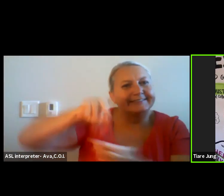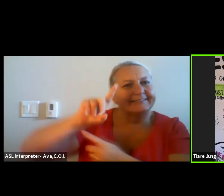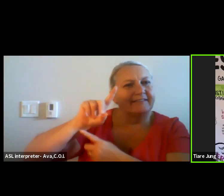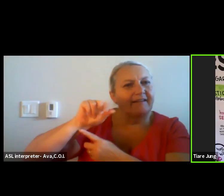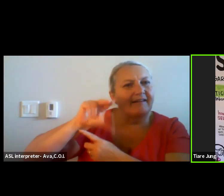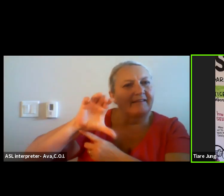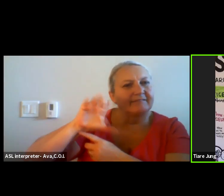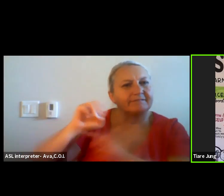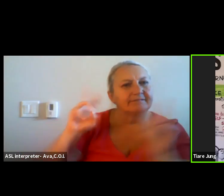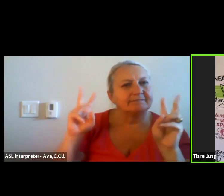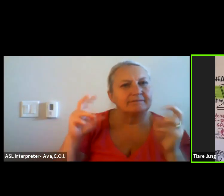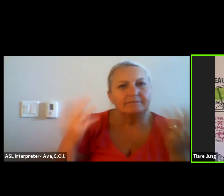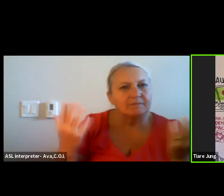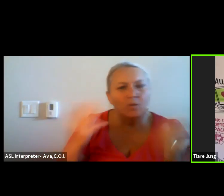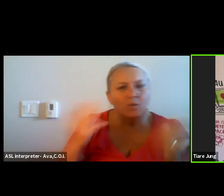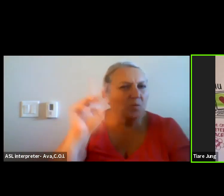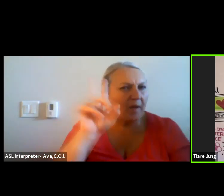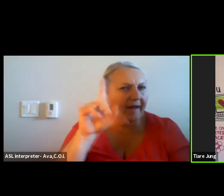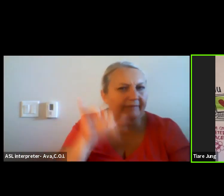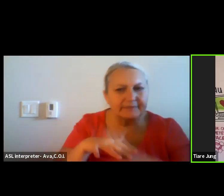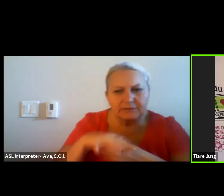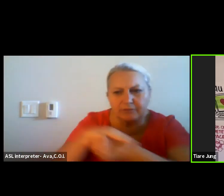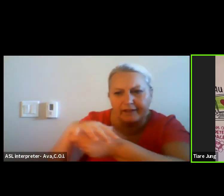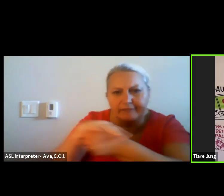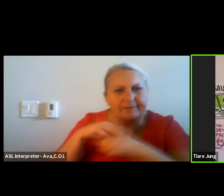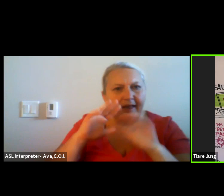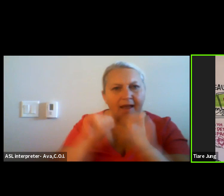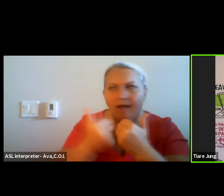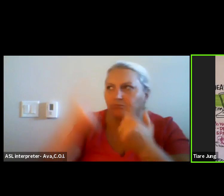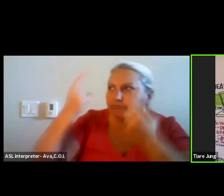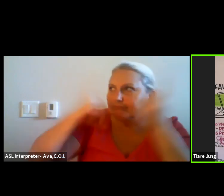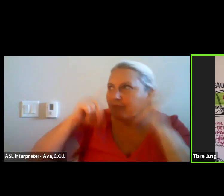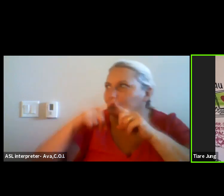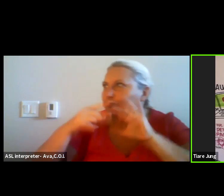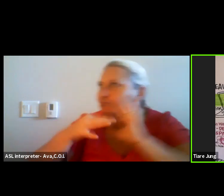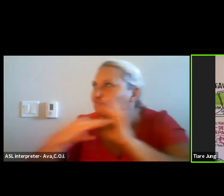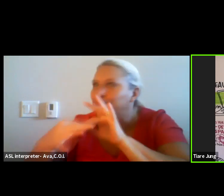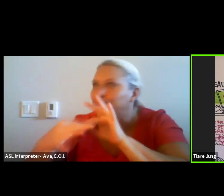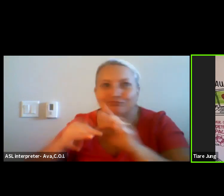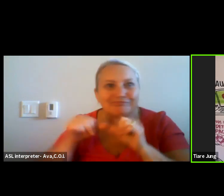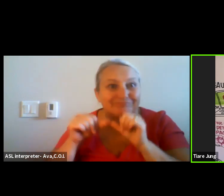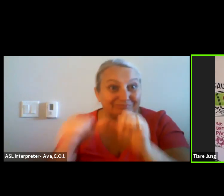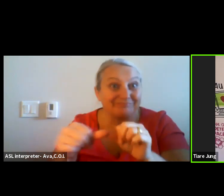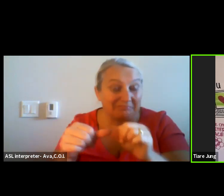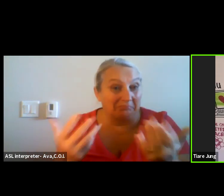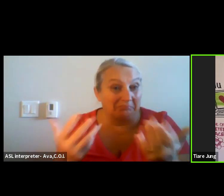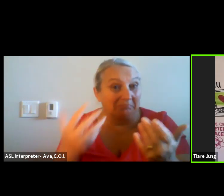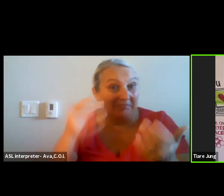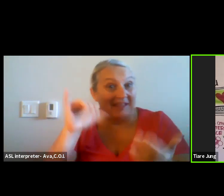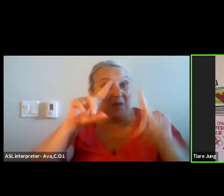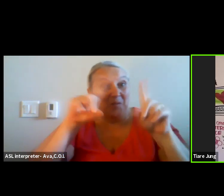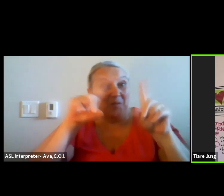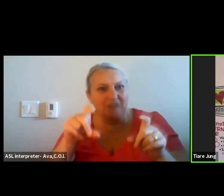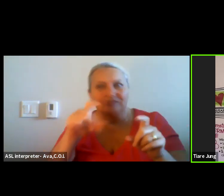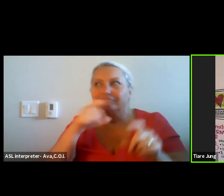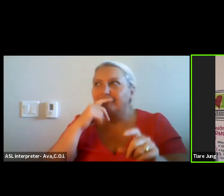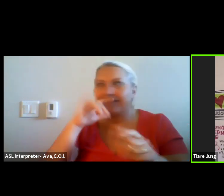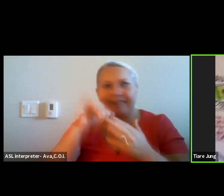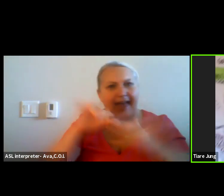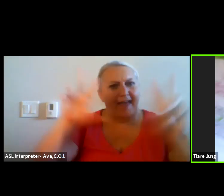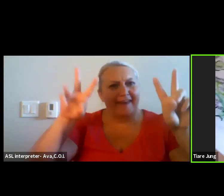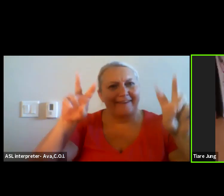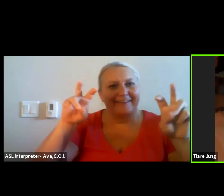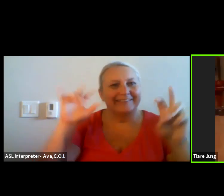having those spaces and connecting and collaborating beyond? So we'll be left with that question and that metaphor of a dance.